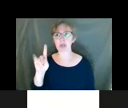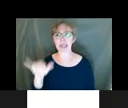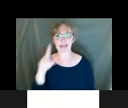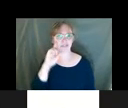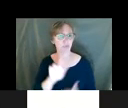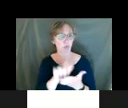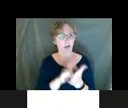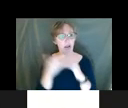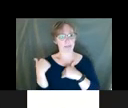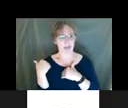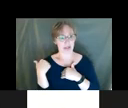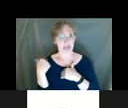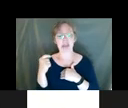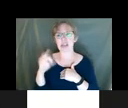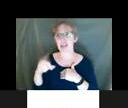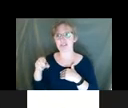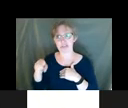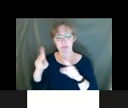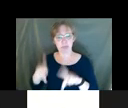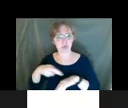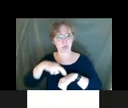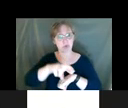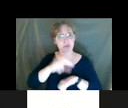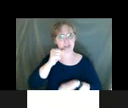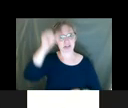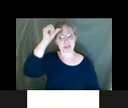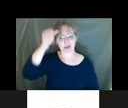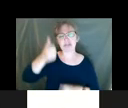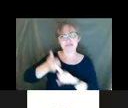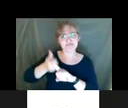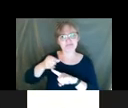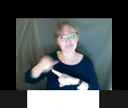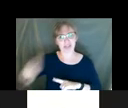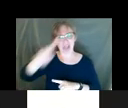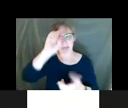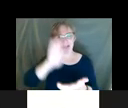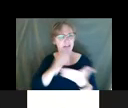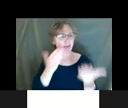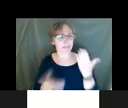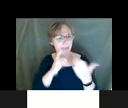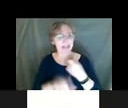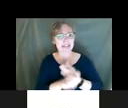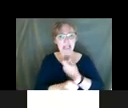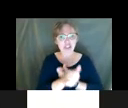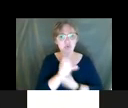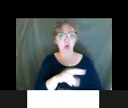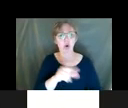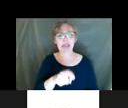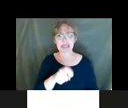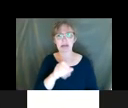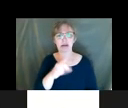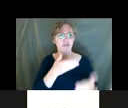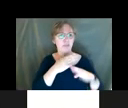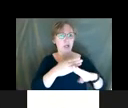good faith, refer an adult whom they believe may be in danger or in need of protective